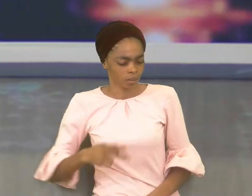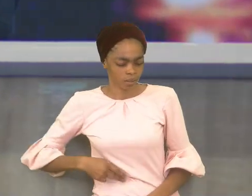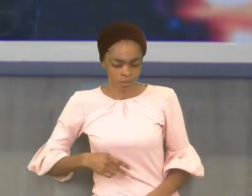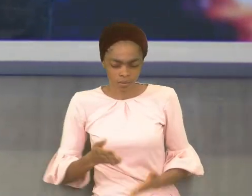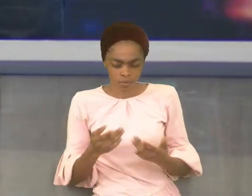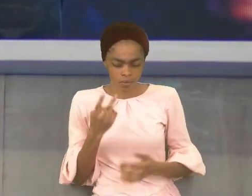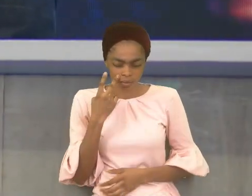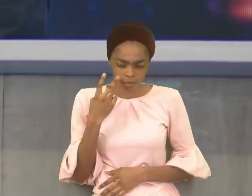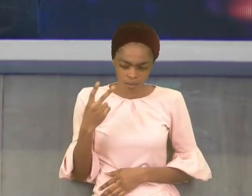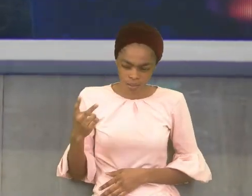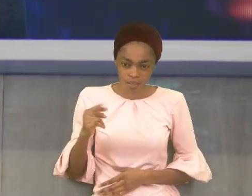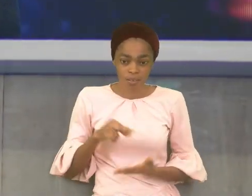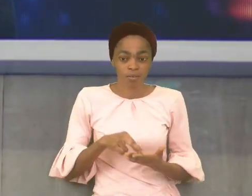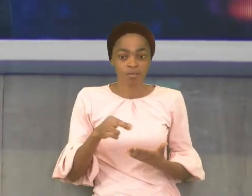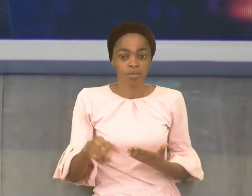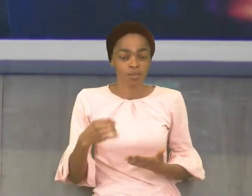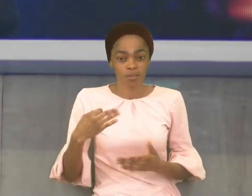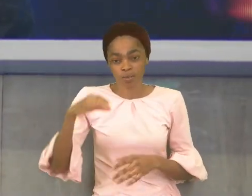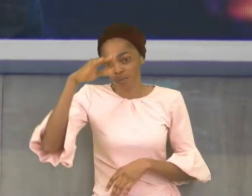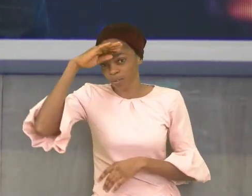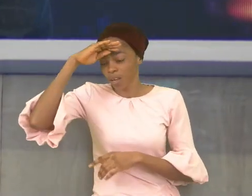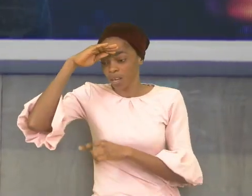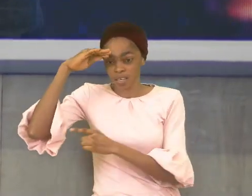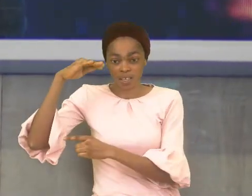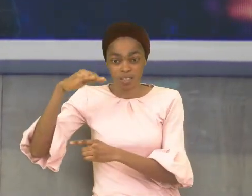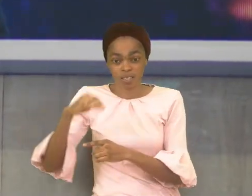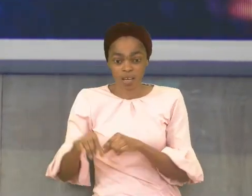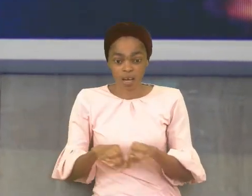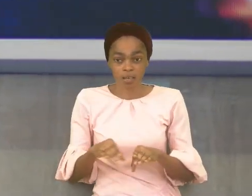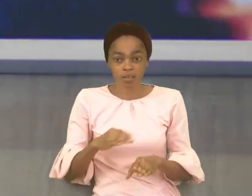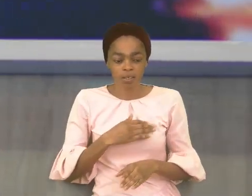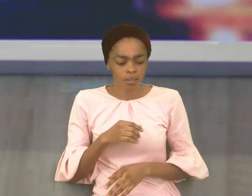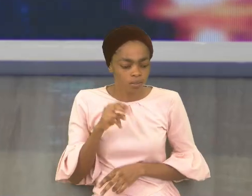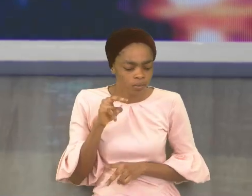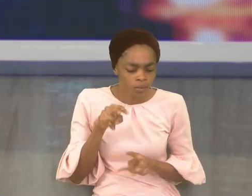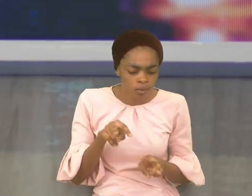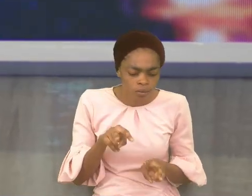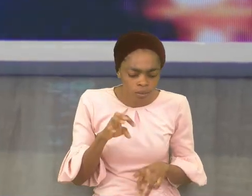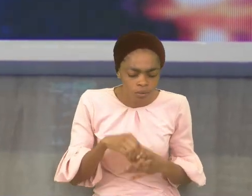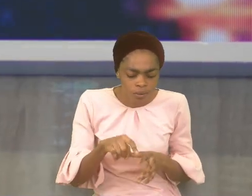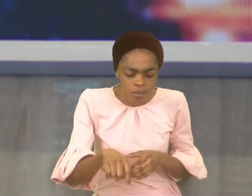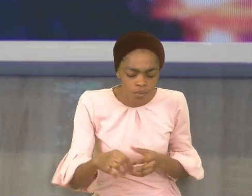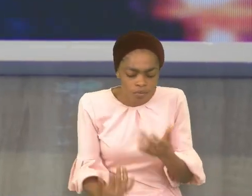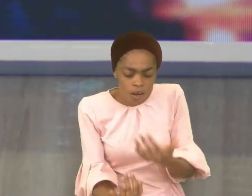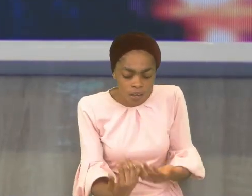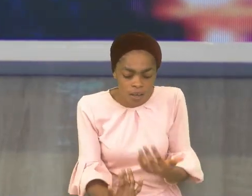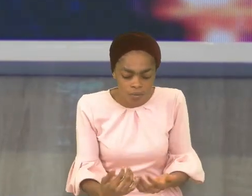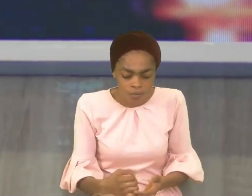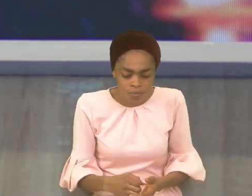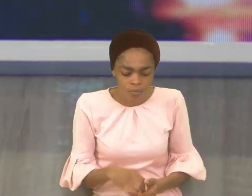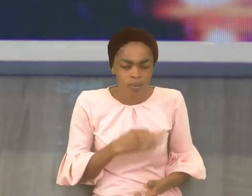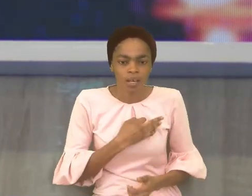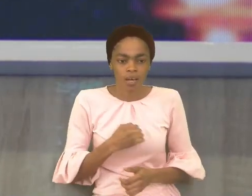he peeped into the furnace and he turned around to his counselors, those that were